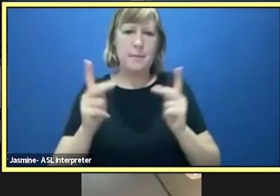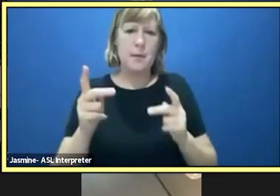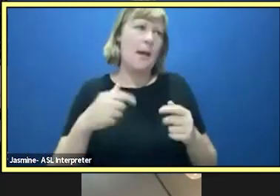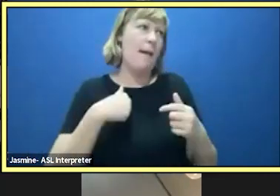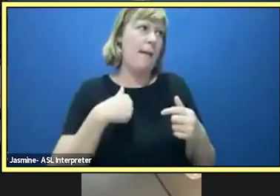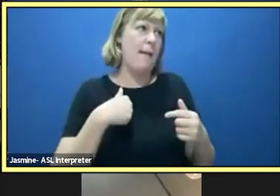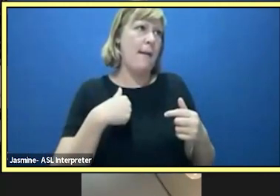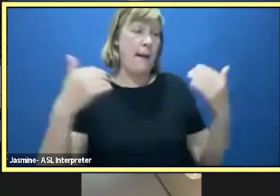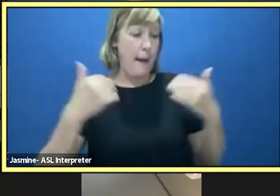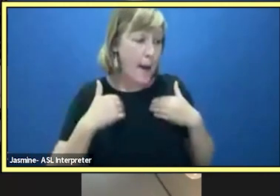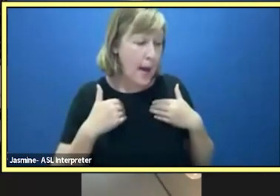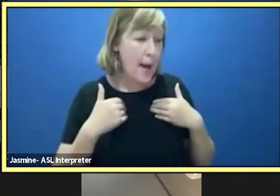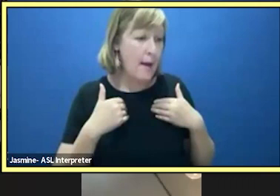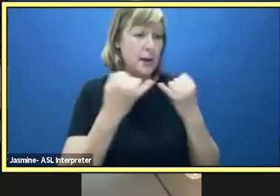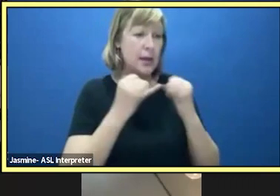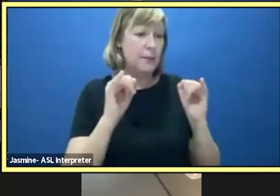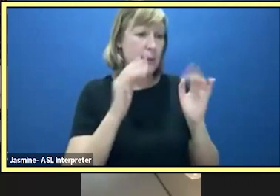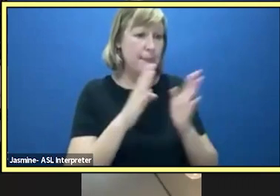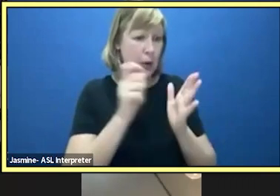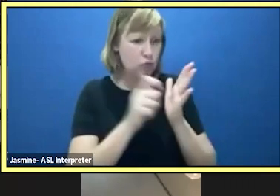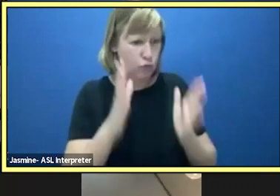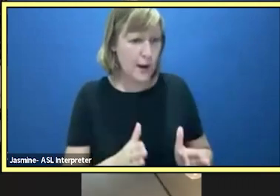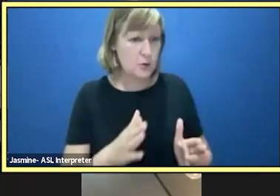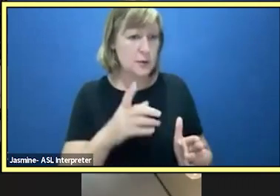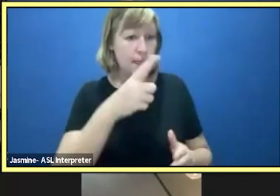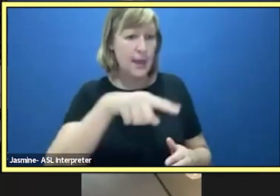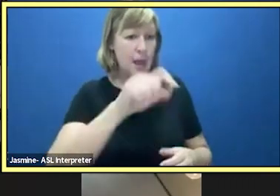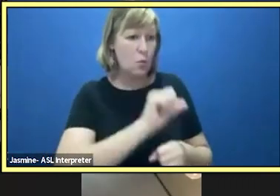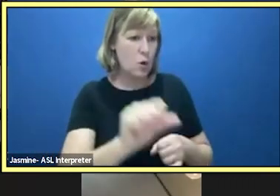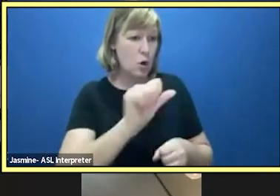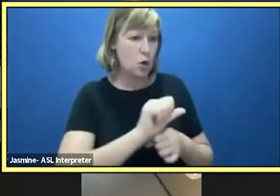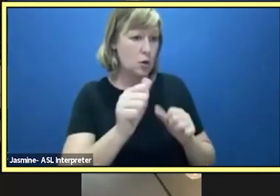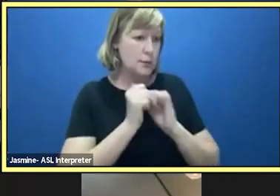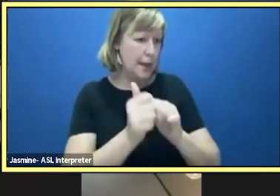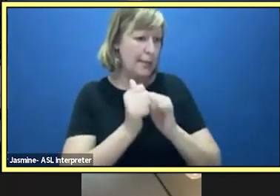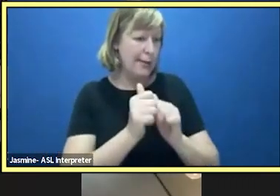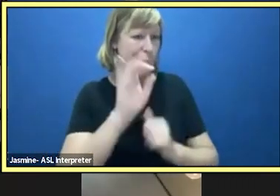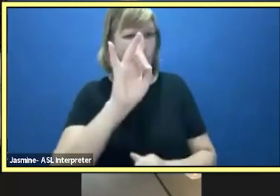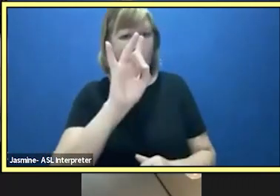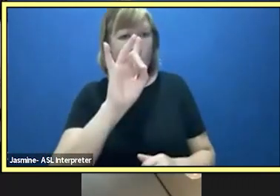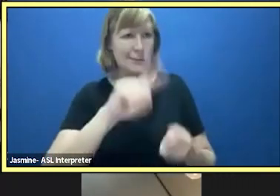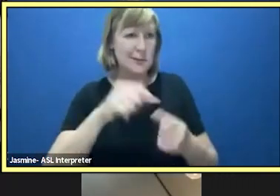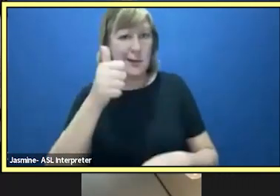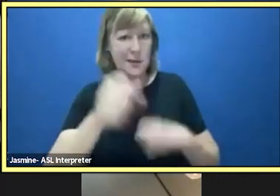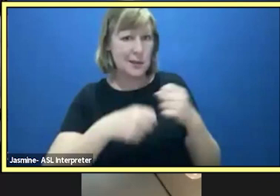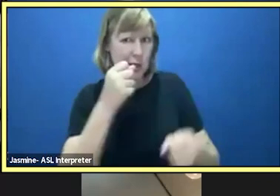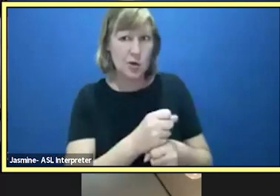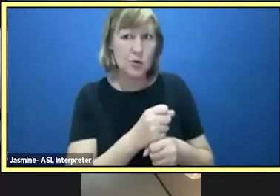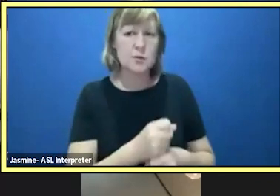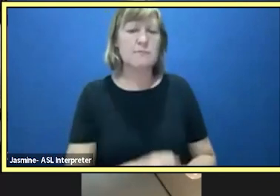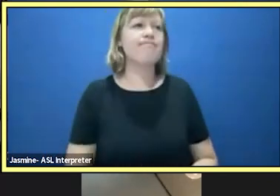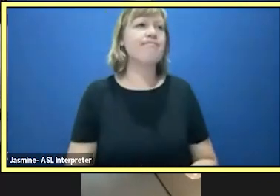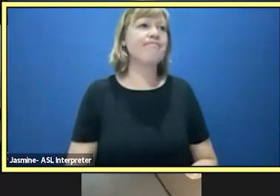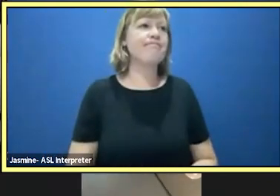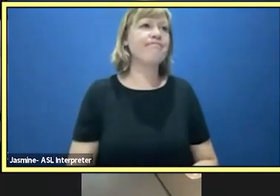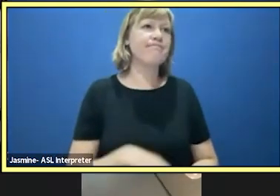And B, I know that the standards say each case manager is going to have 40 people on their caseload.